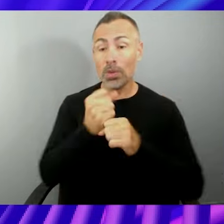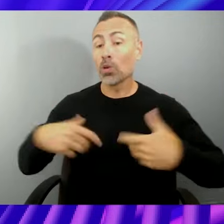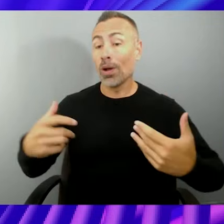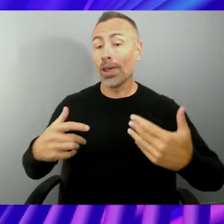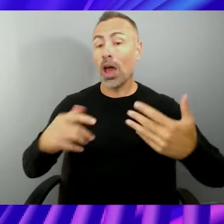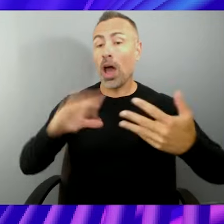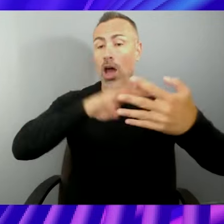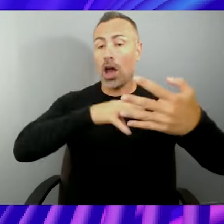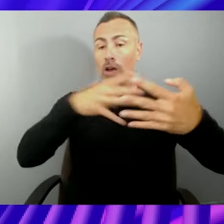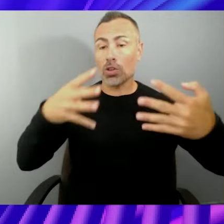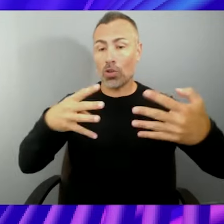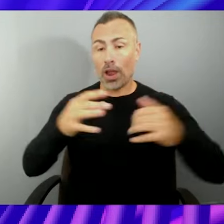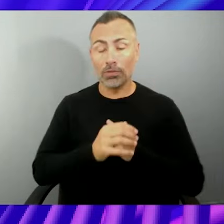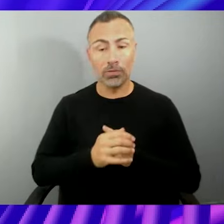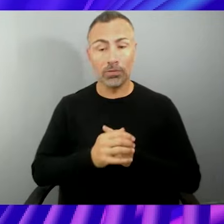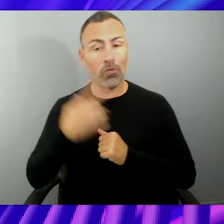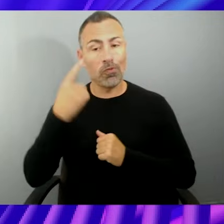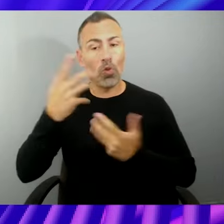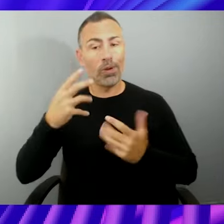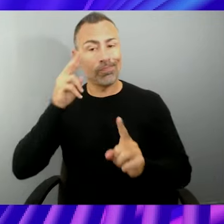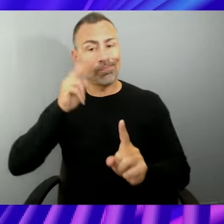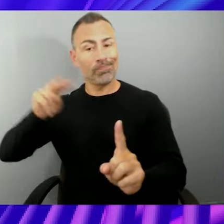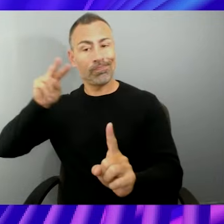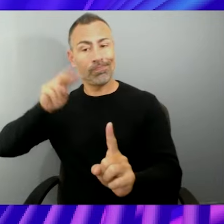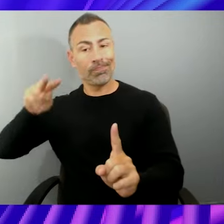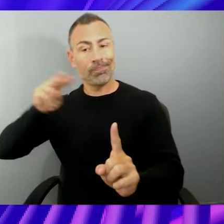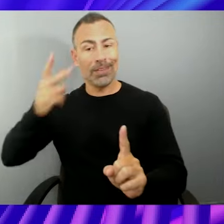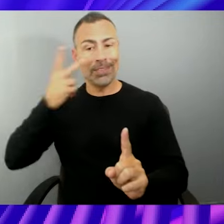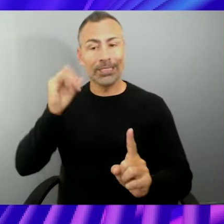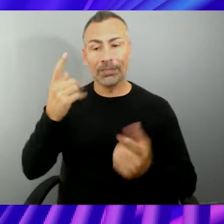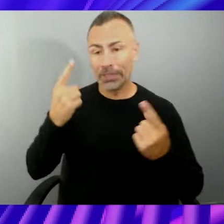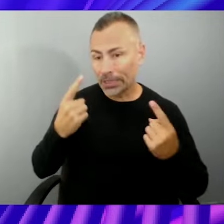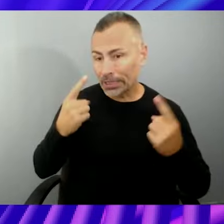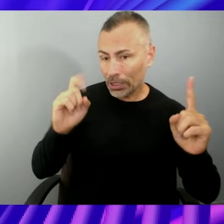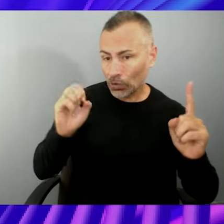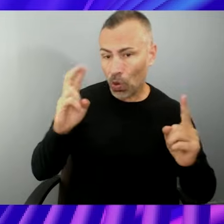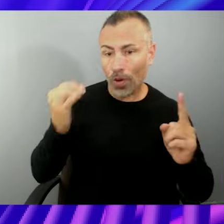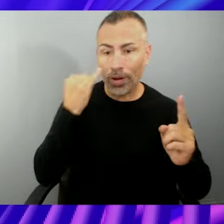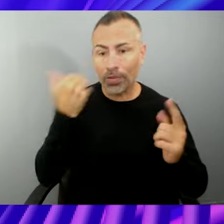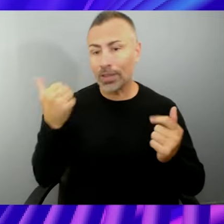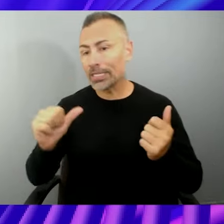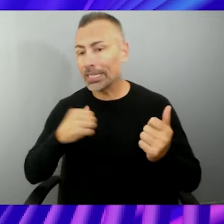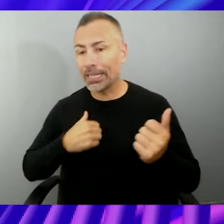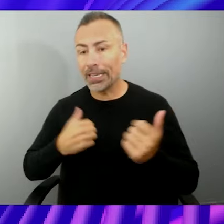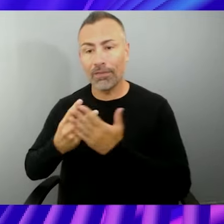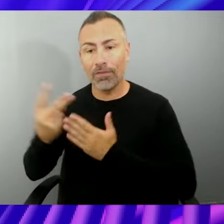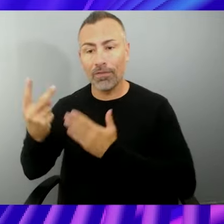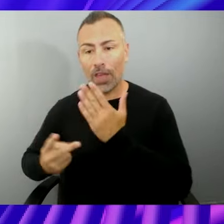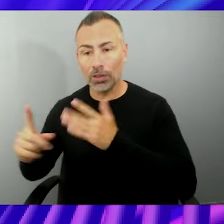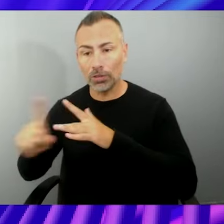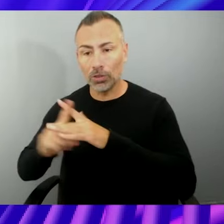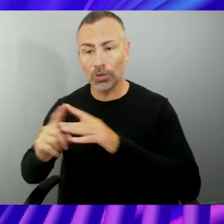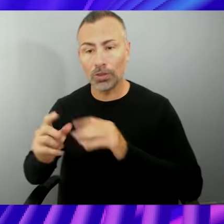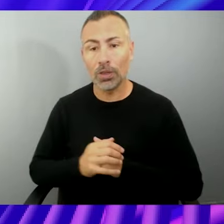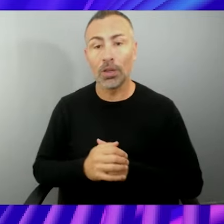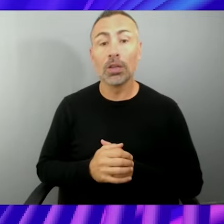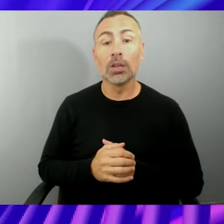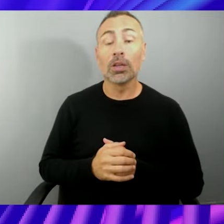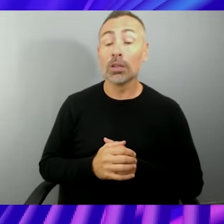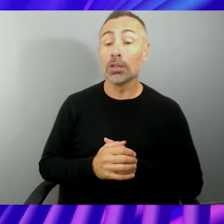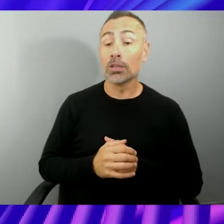monitor and see whether it has been successful or there are any failures. And these graphs are pretty